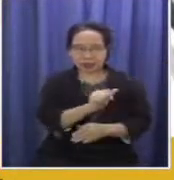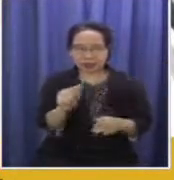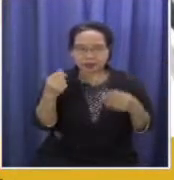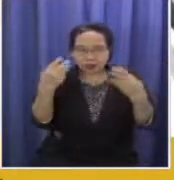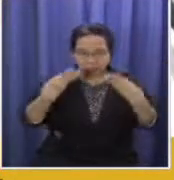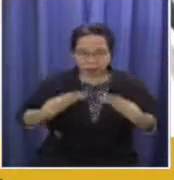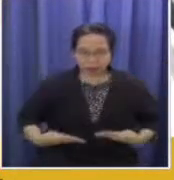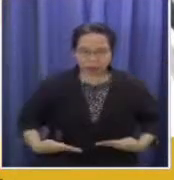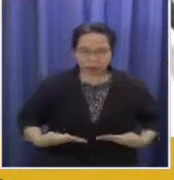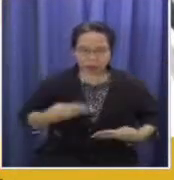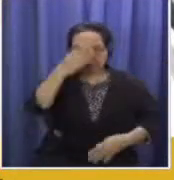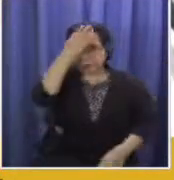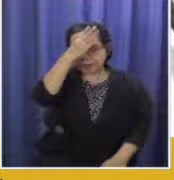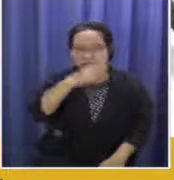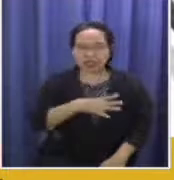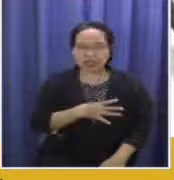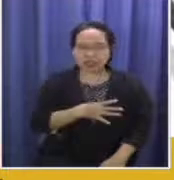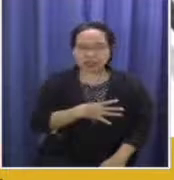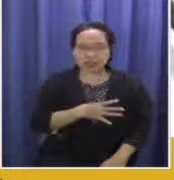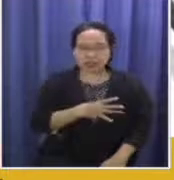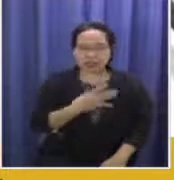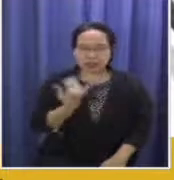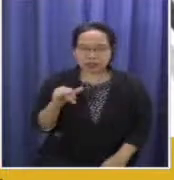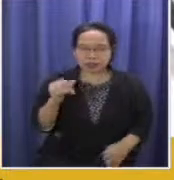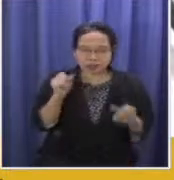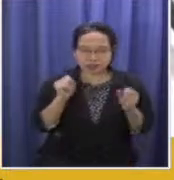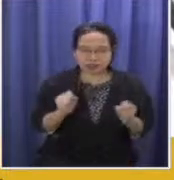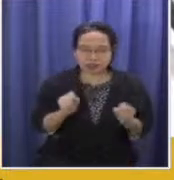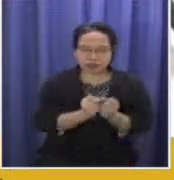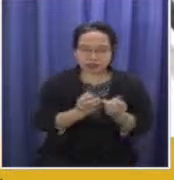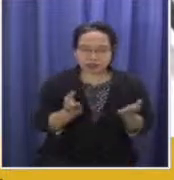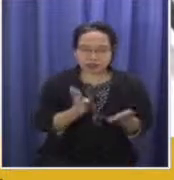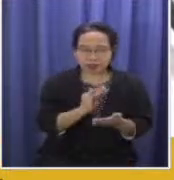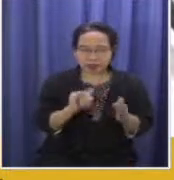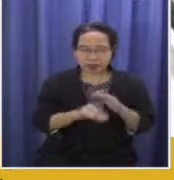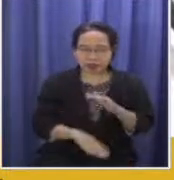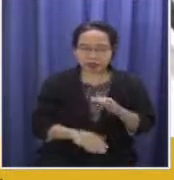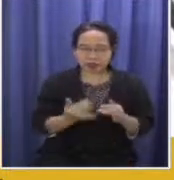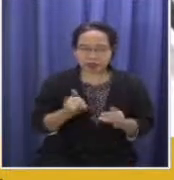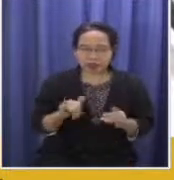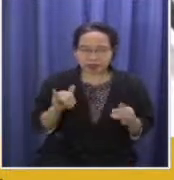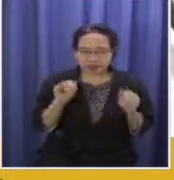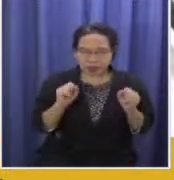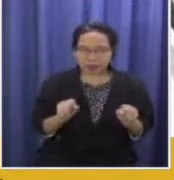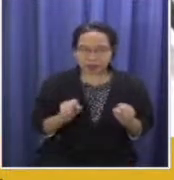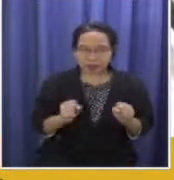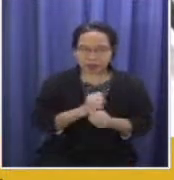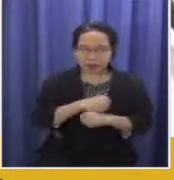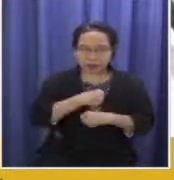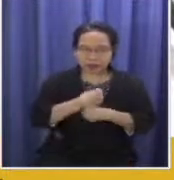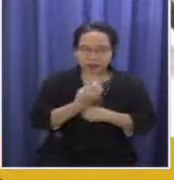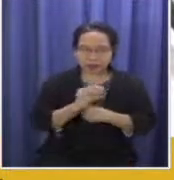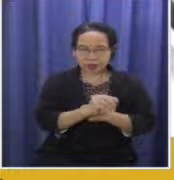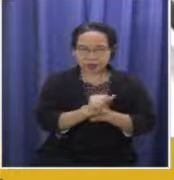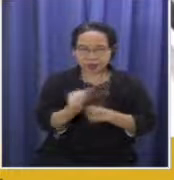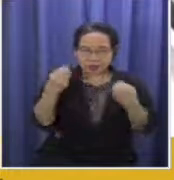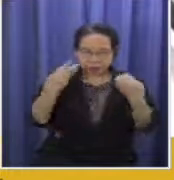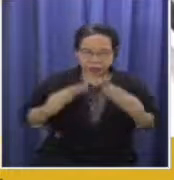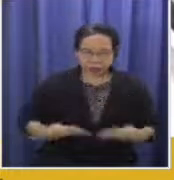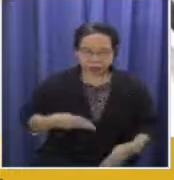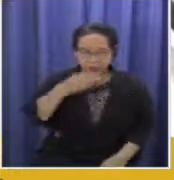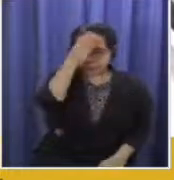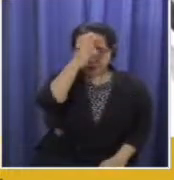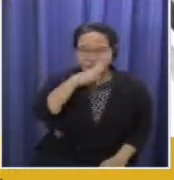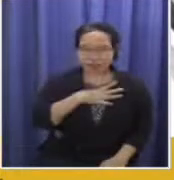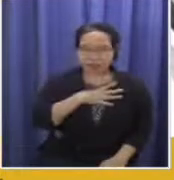the body of a man. They can, without being born, they can compose for themselves the body of a